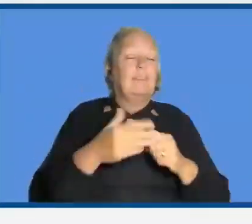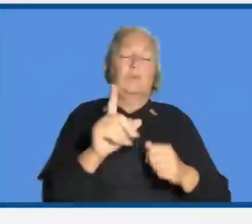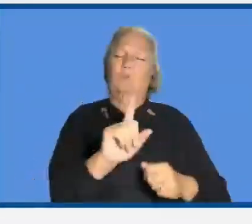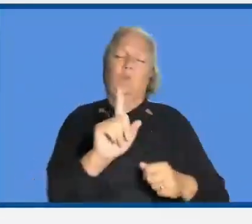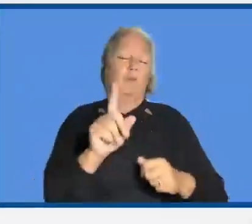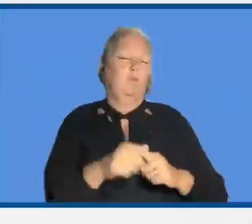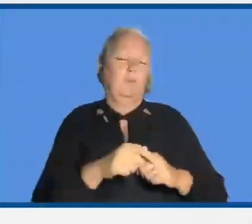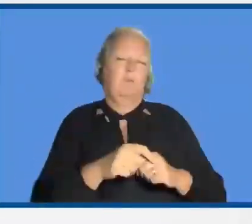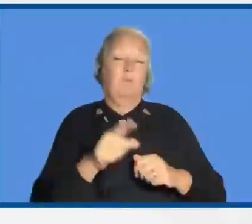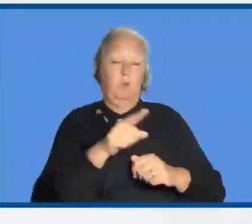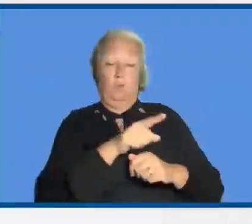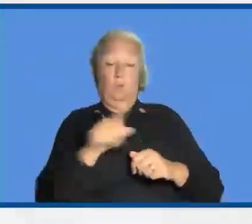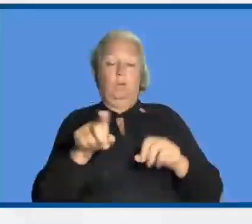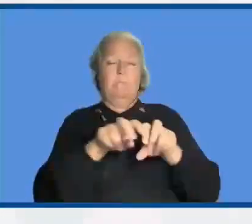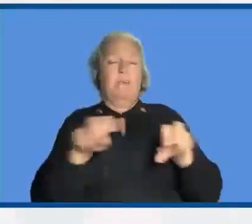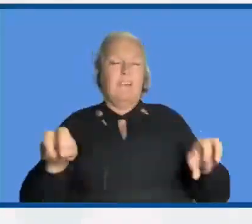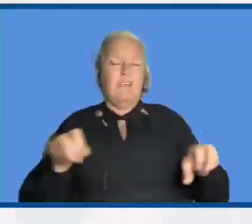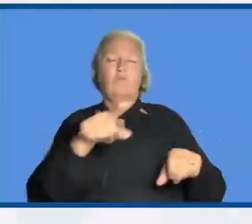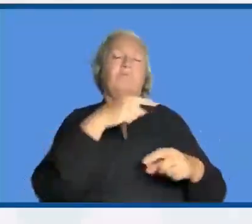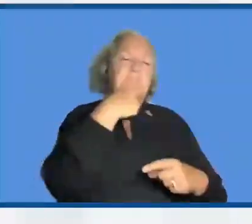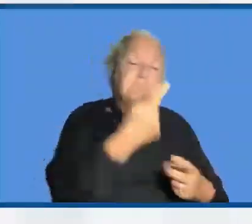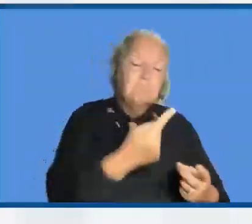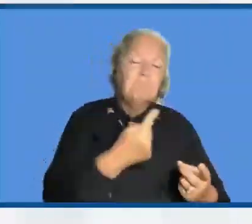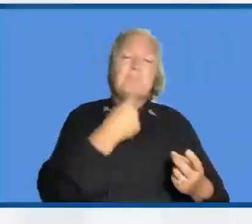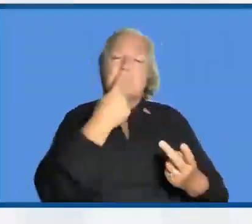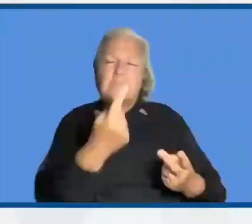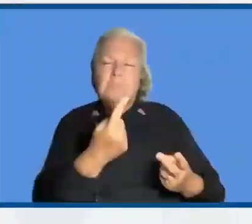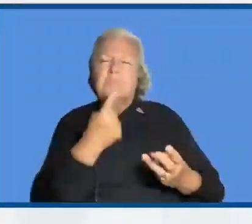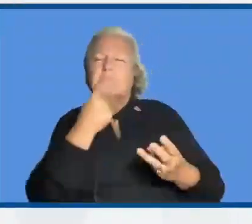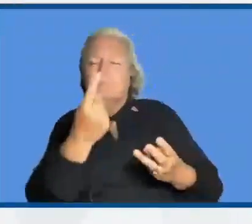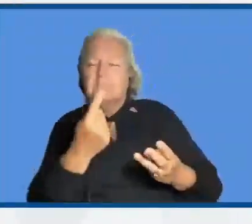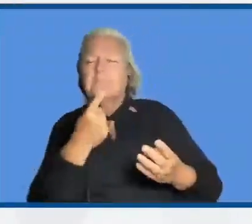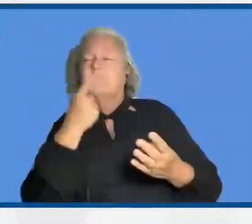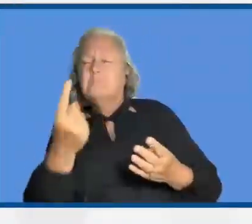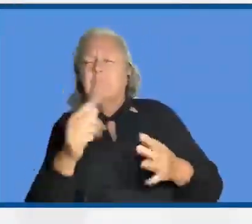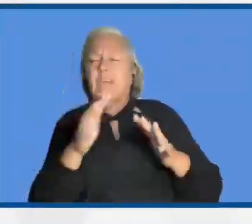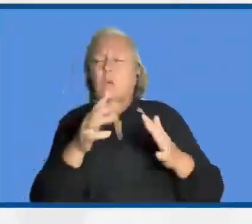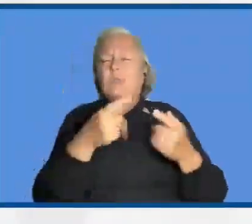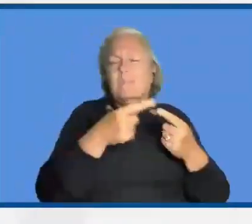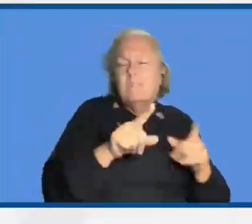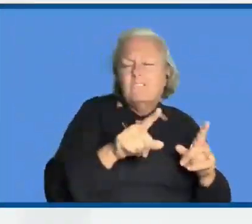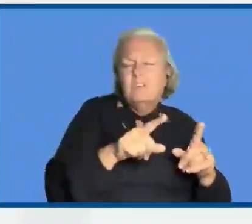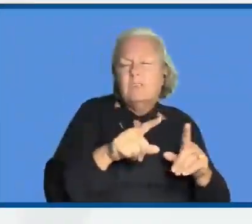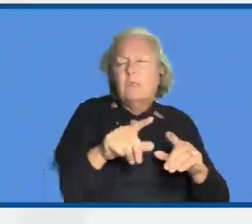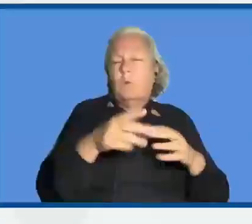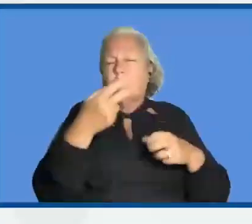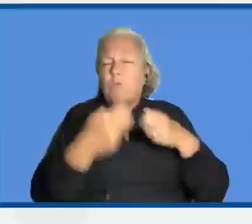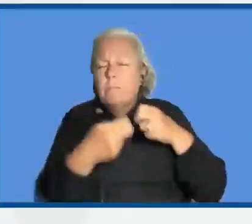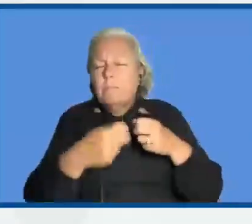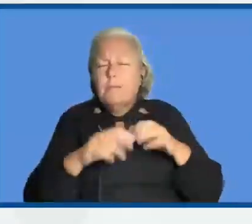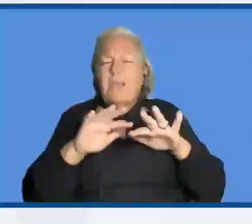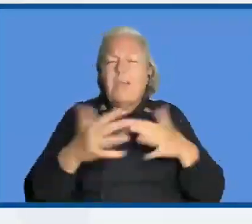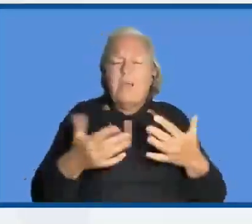you different ways of being able to address a complex or complicated problem, sometimes even a wicked